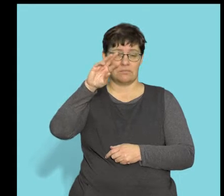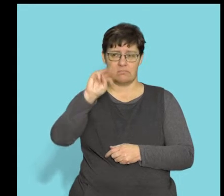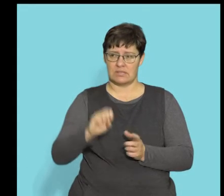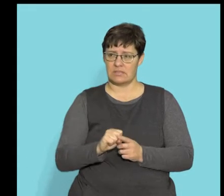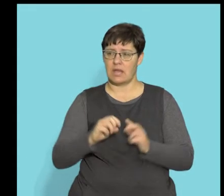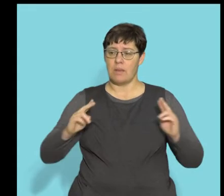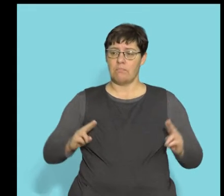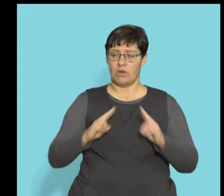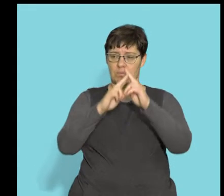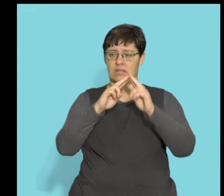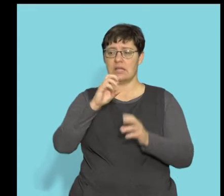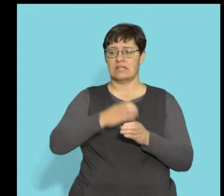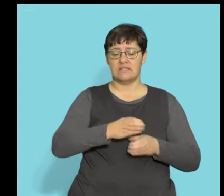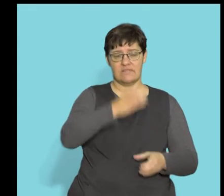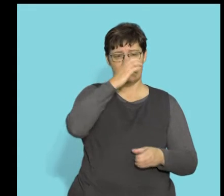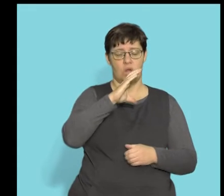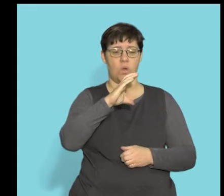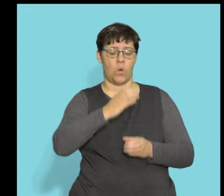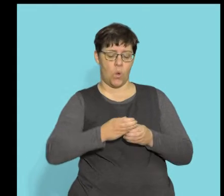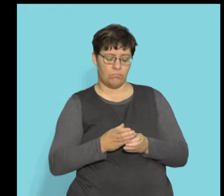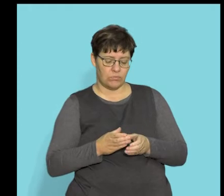spheres, and cones.